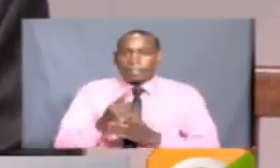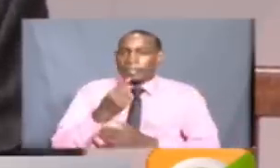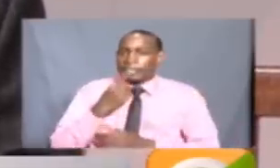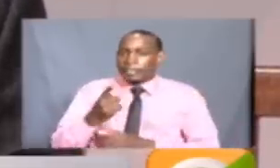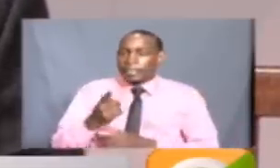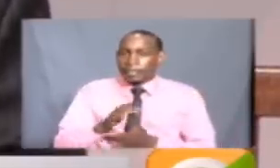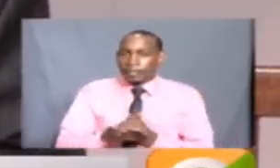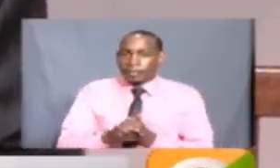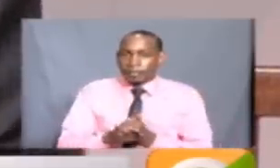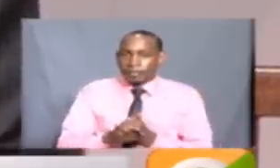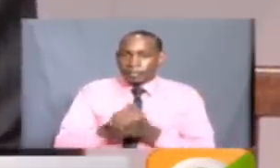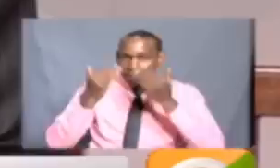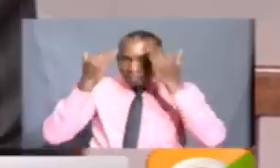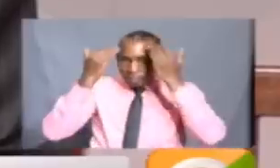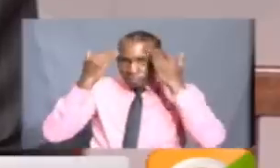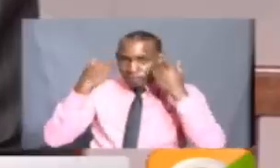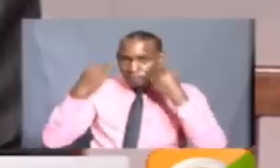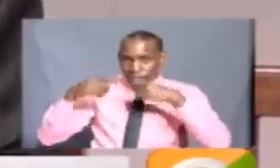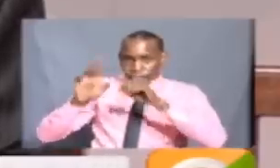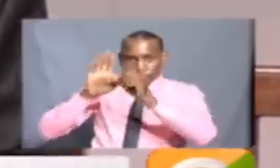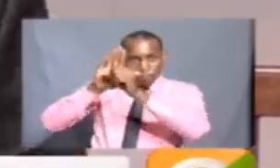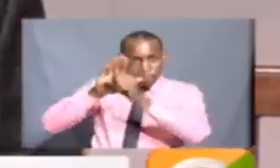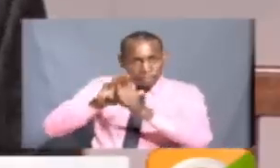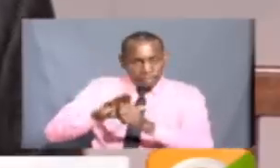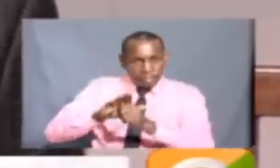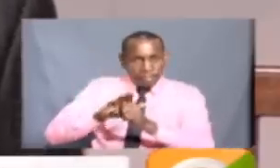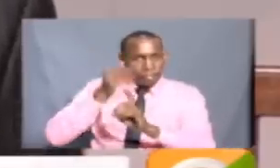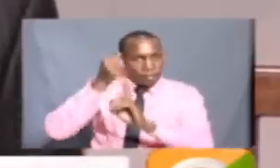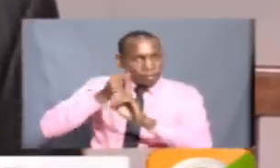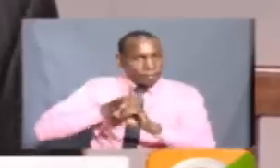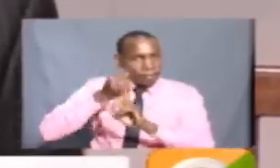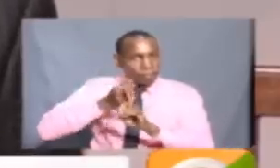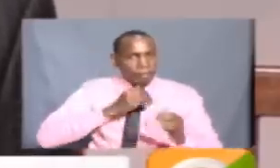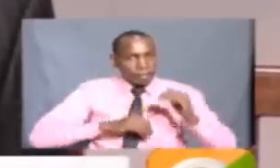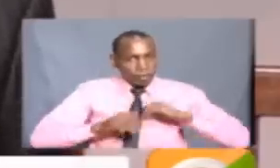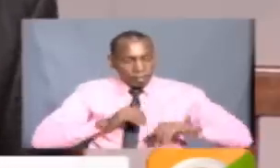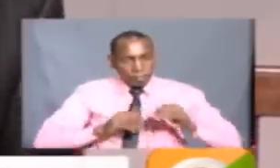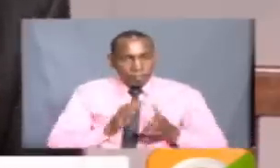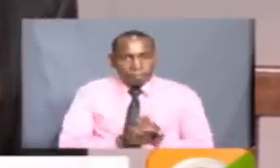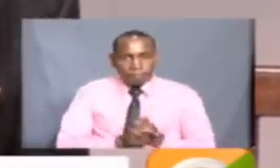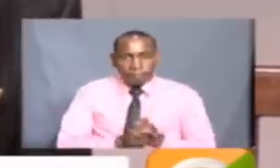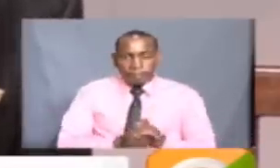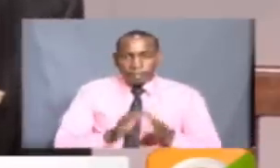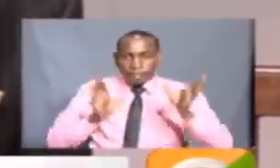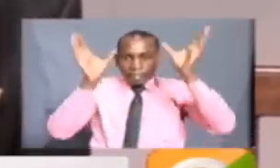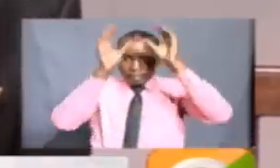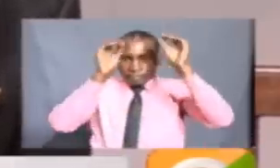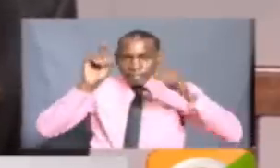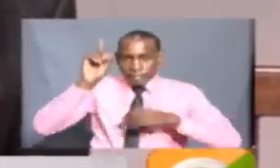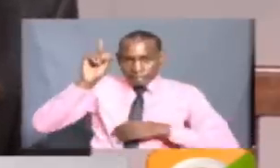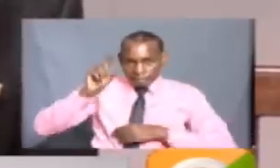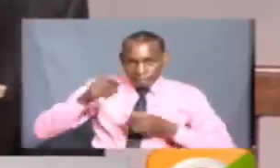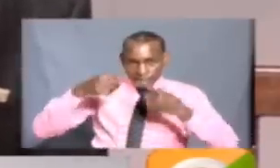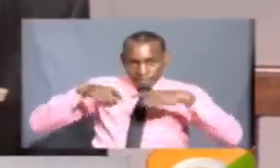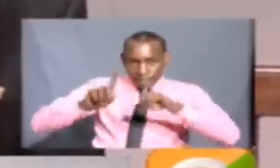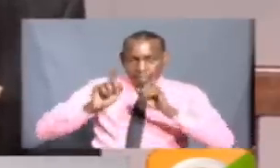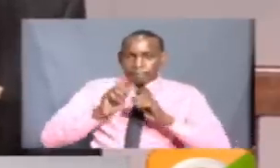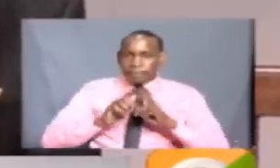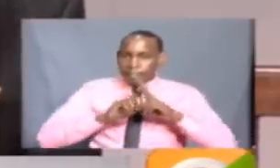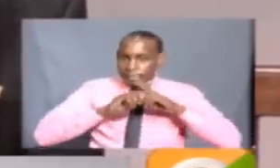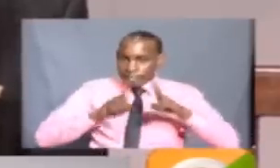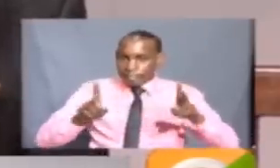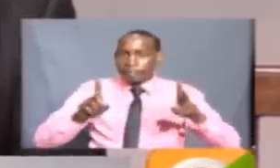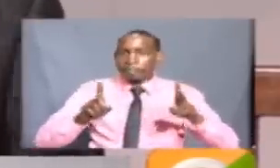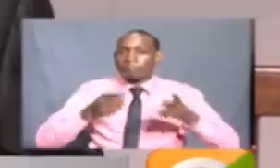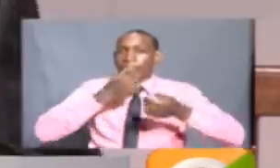judiciary that you are the ones frustrating the war against corruption. He must be the one to begin